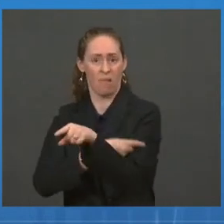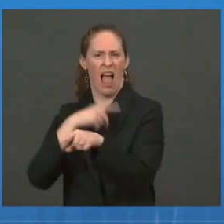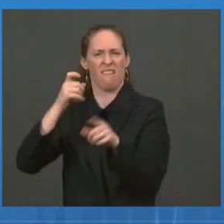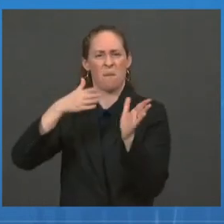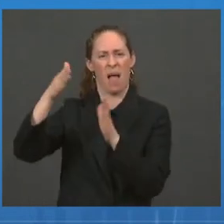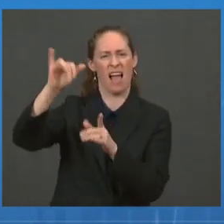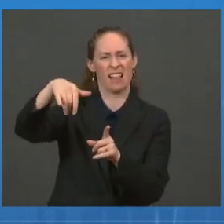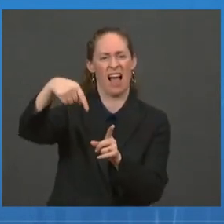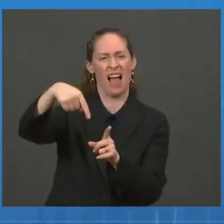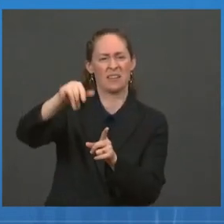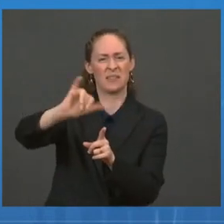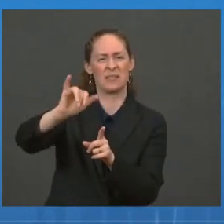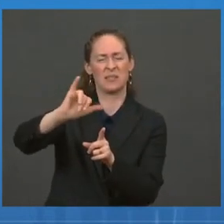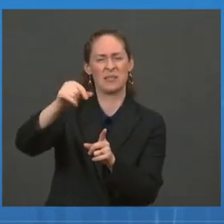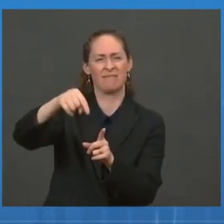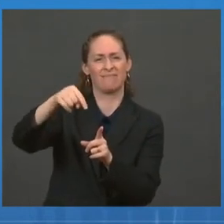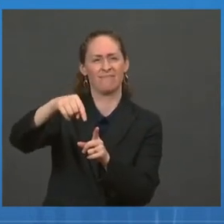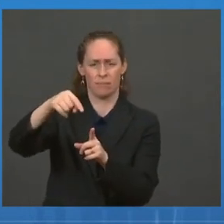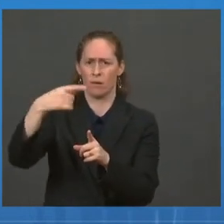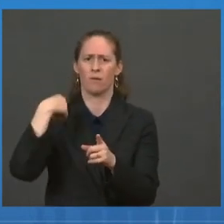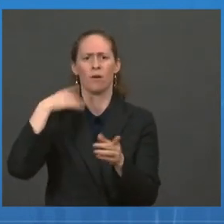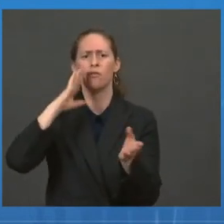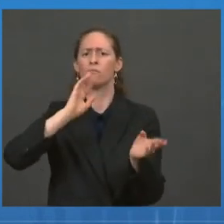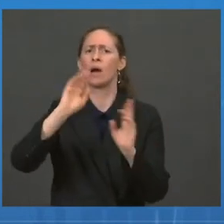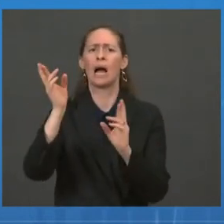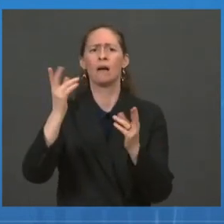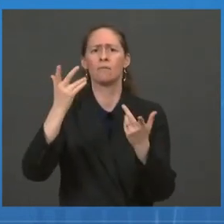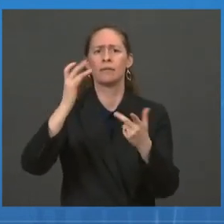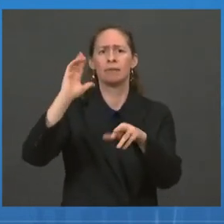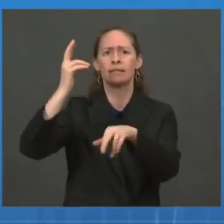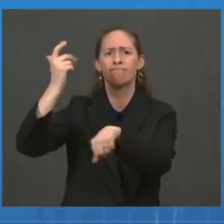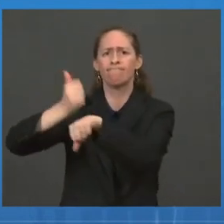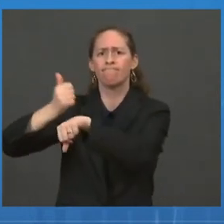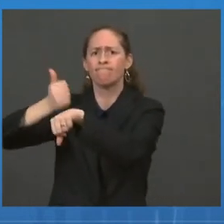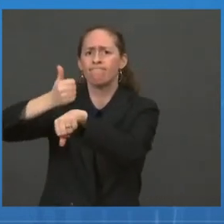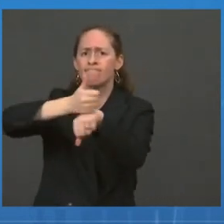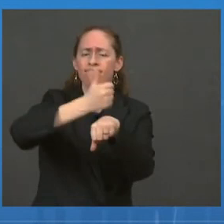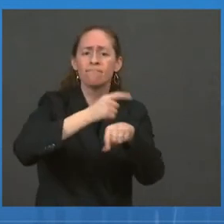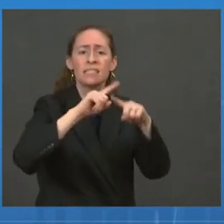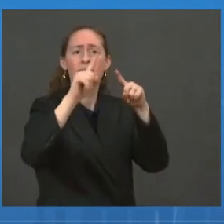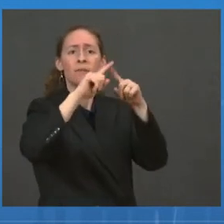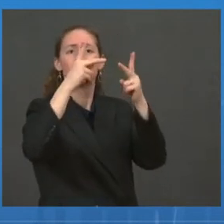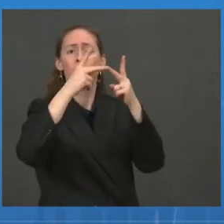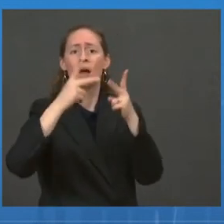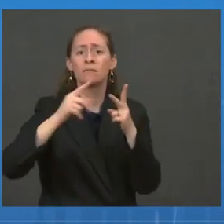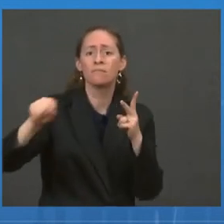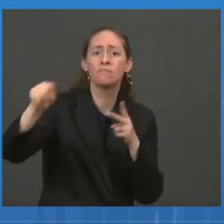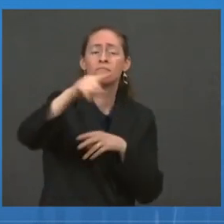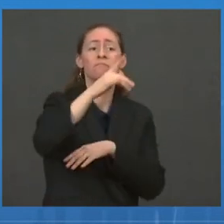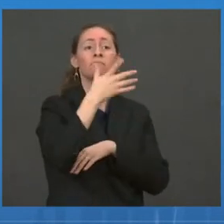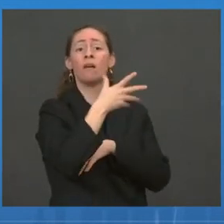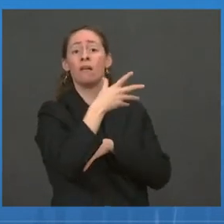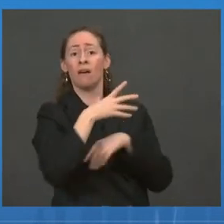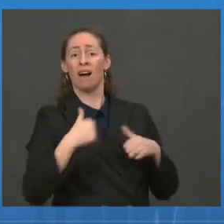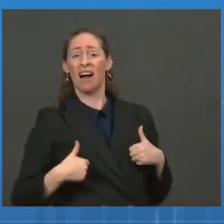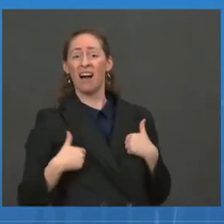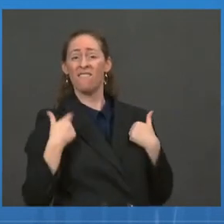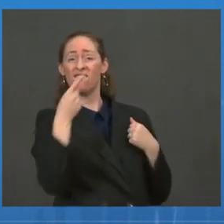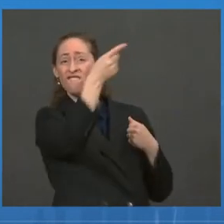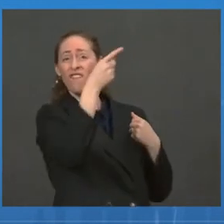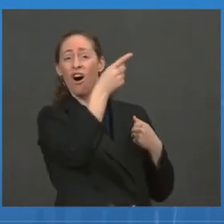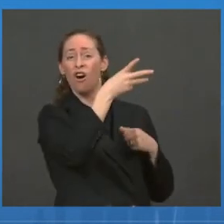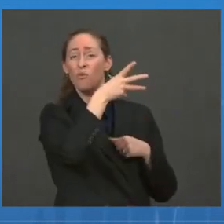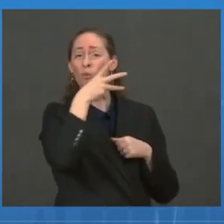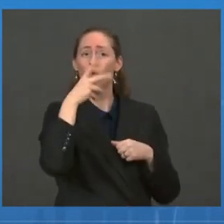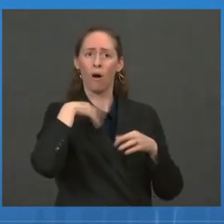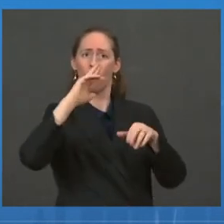mass vaccination sites go to community health centers and rural clinics so all that type of planning is part of our contingency planning so we could get shots and